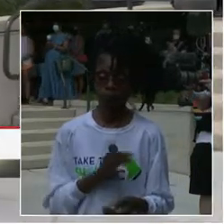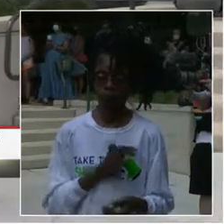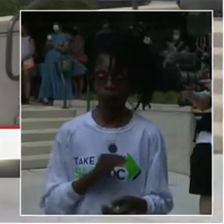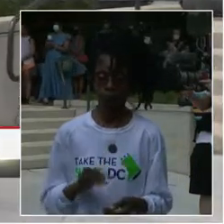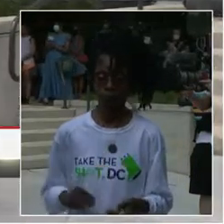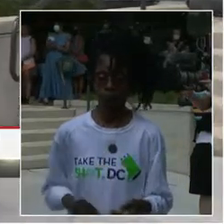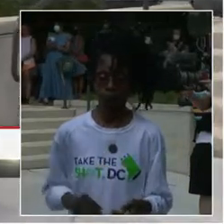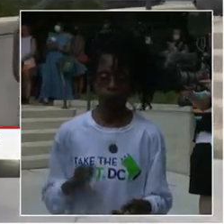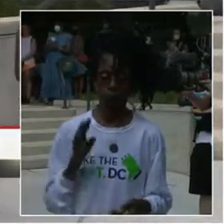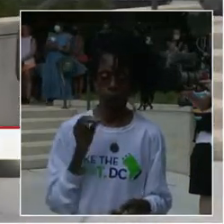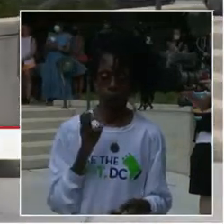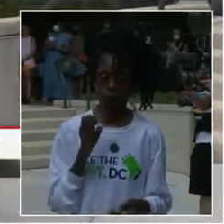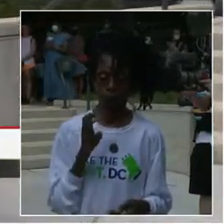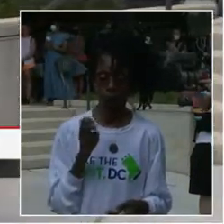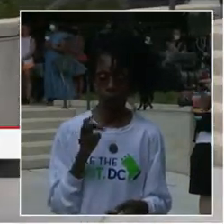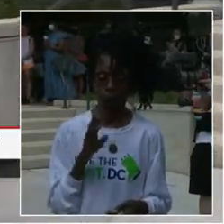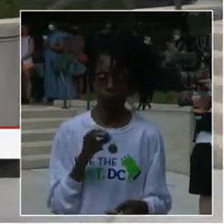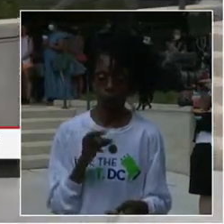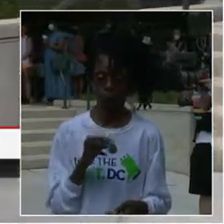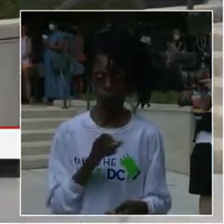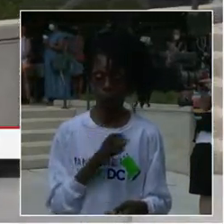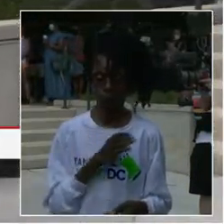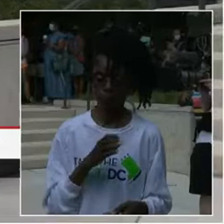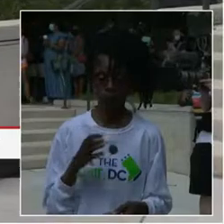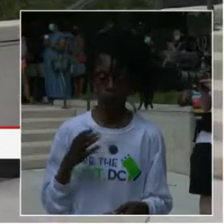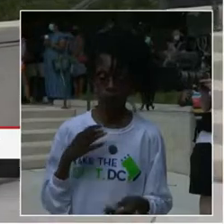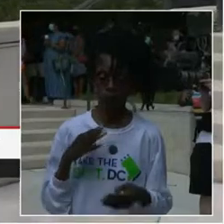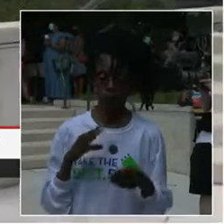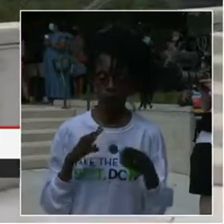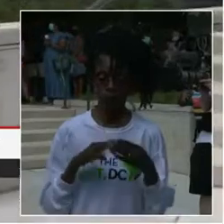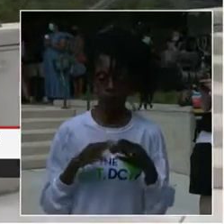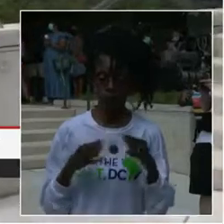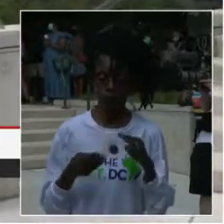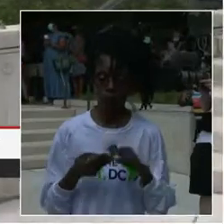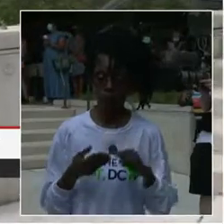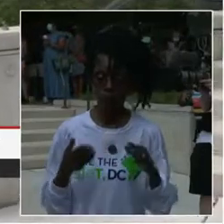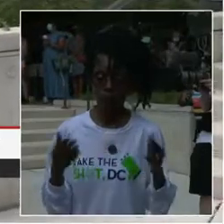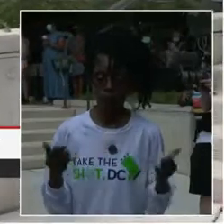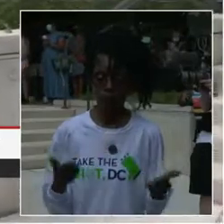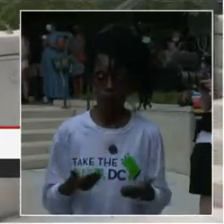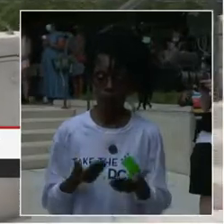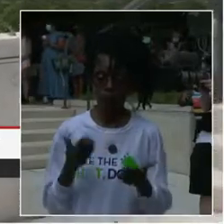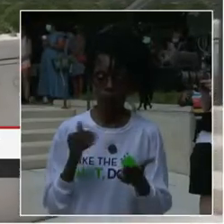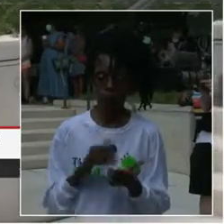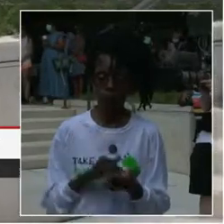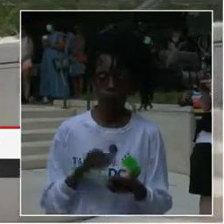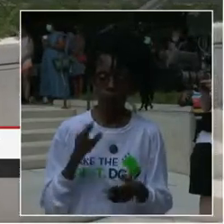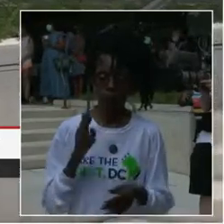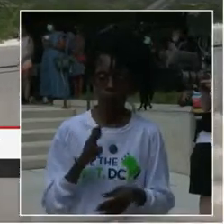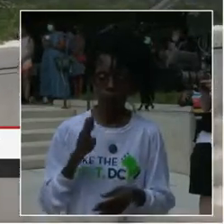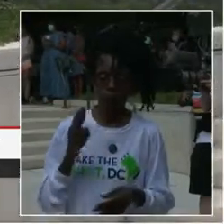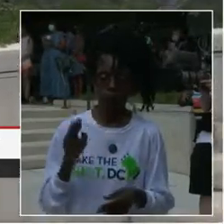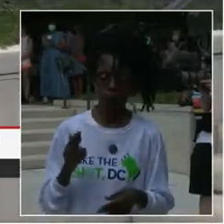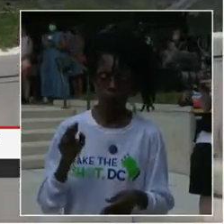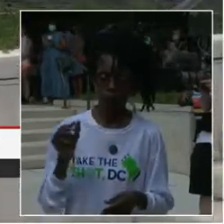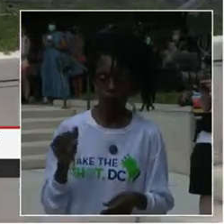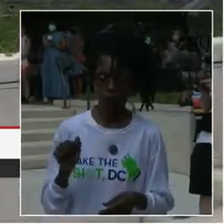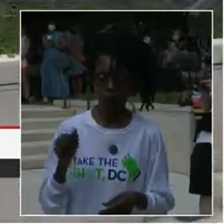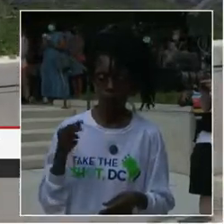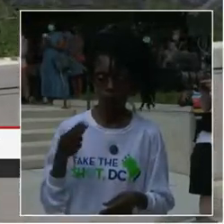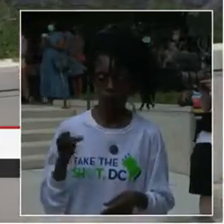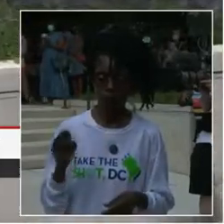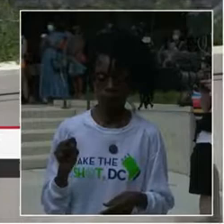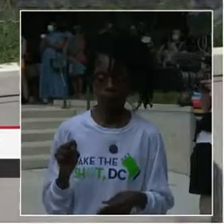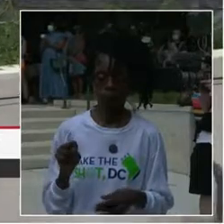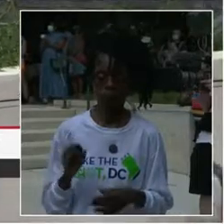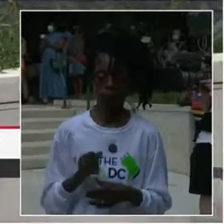community, welcome again to the Banneker Academic High School. and the architecturally stunning new home